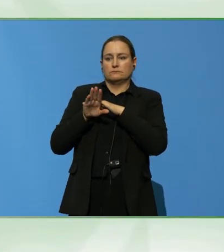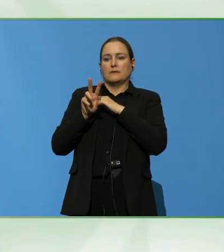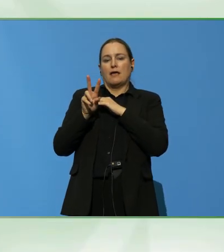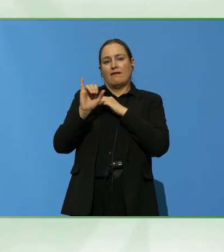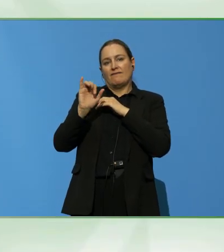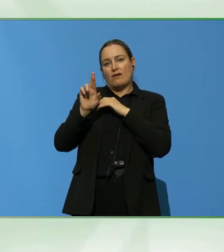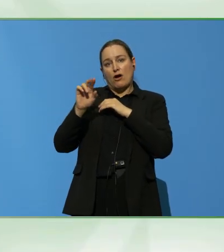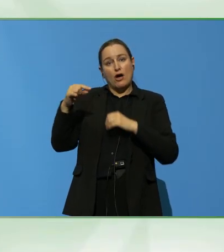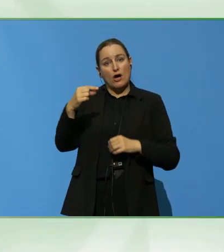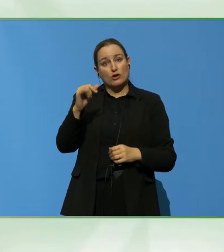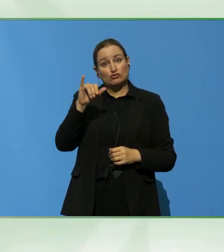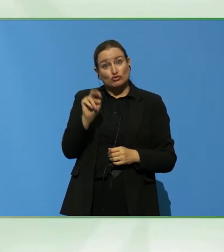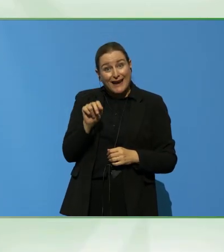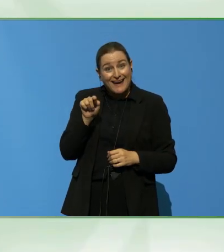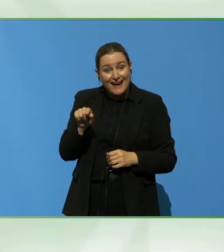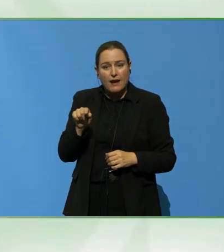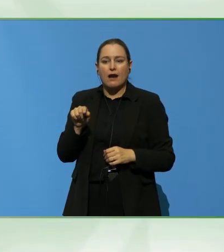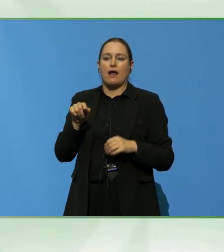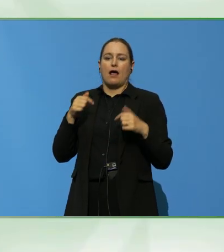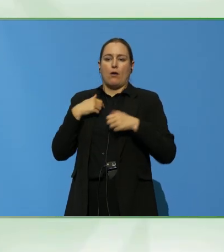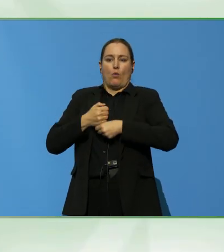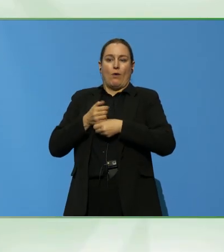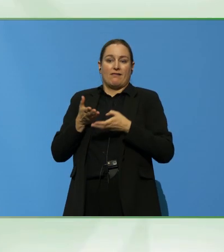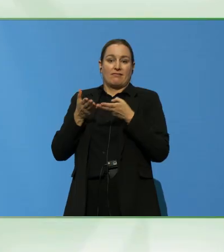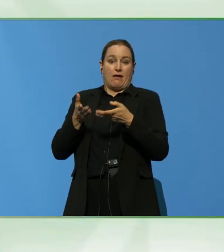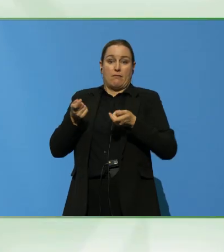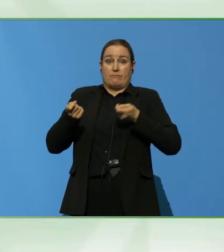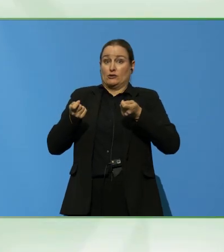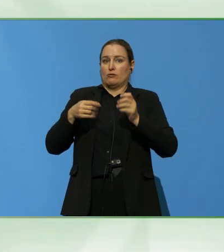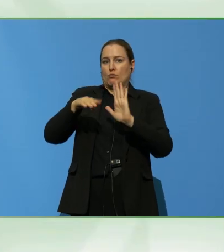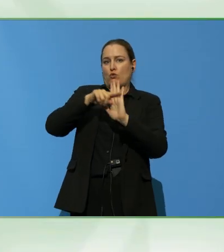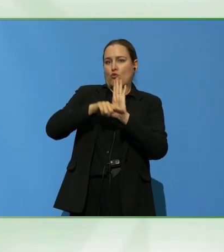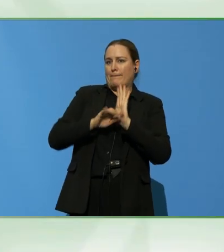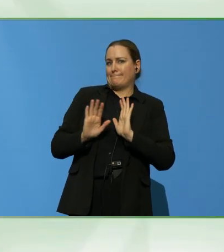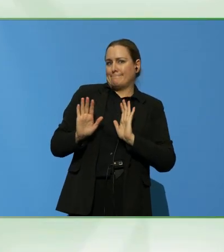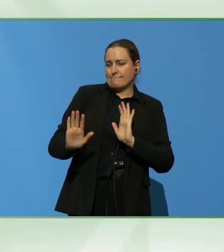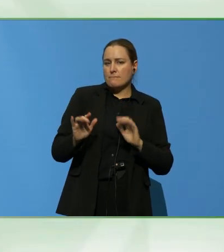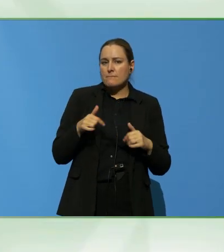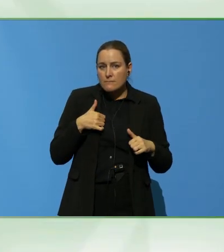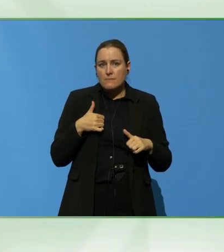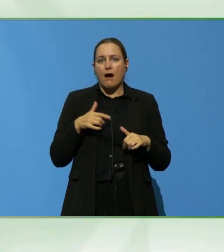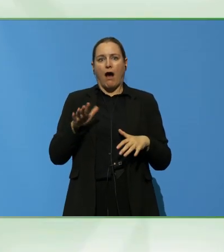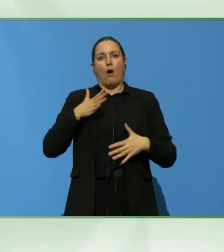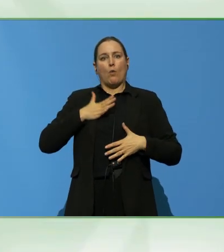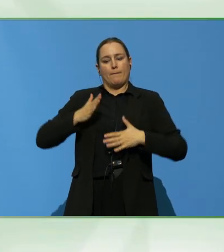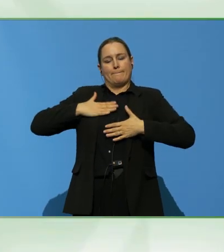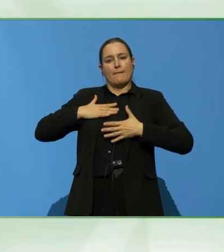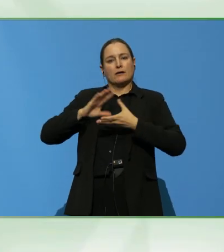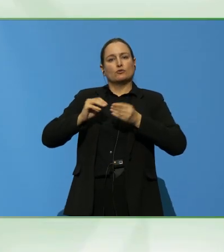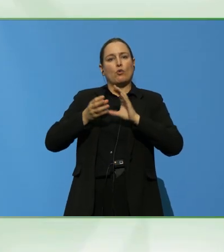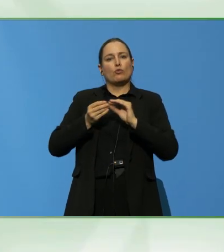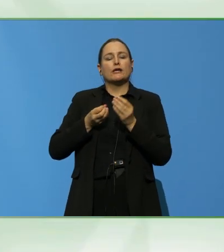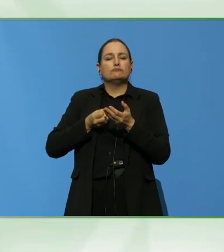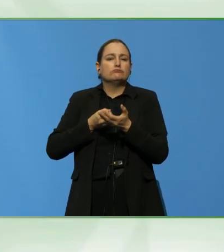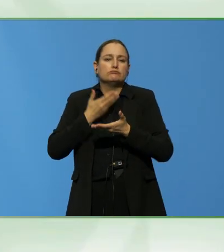alongside the producers. They didn't want to put any words in my mouth. They were really keen to portray everything that I do in my house. So when